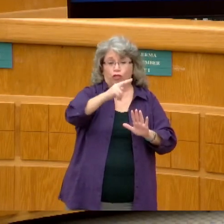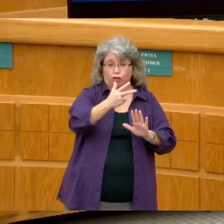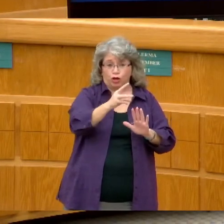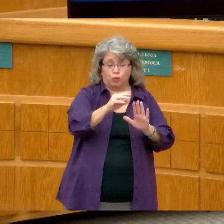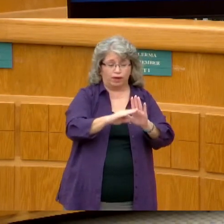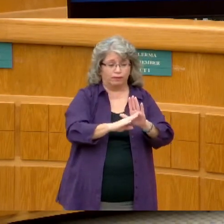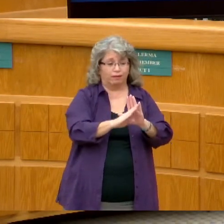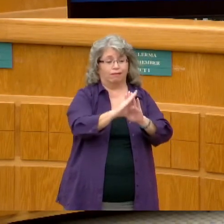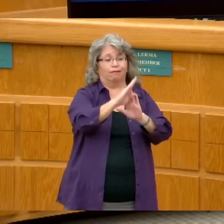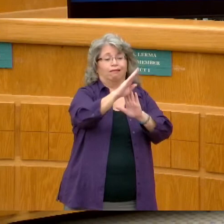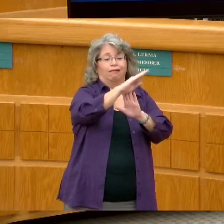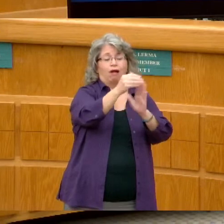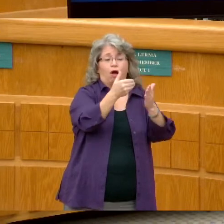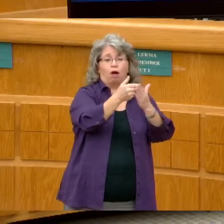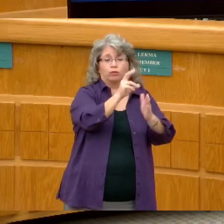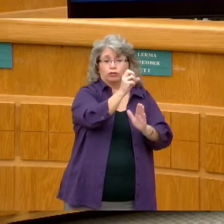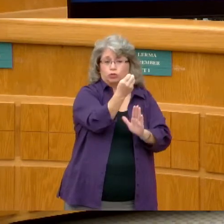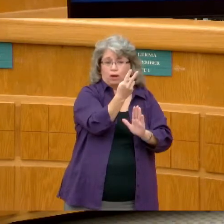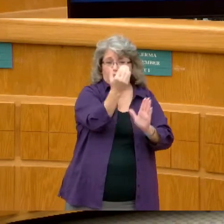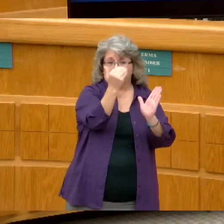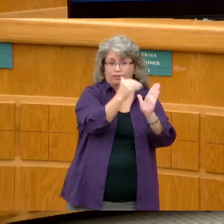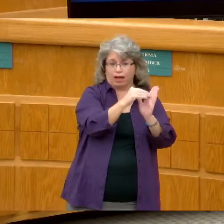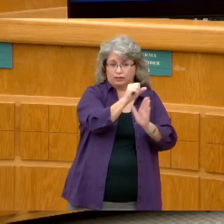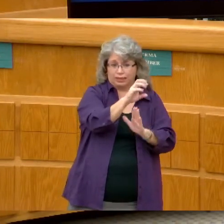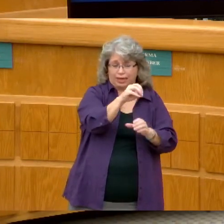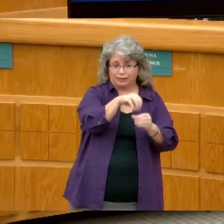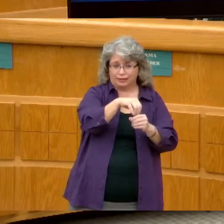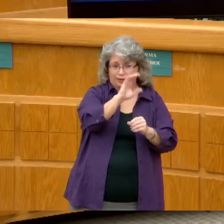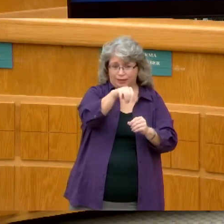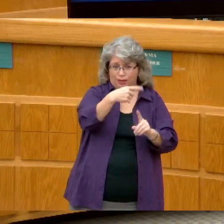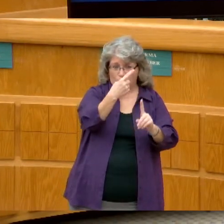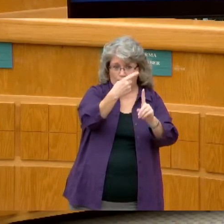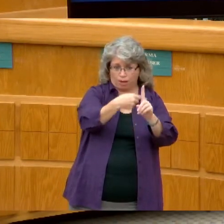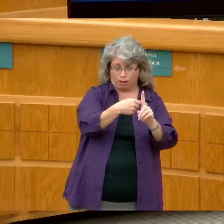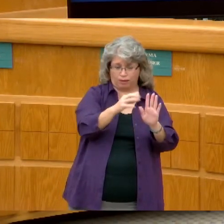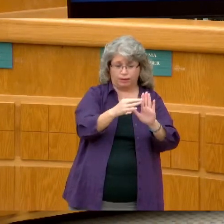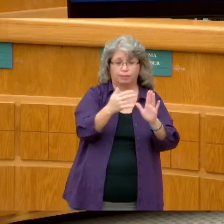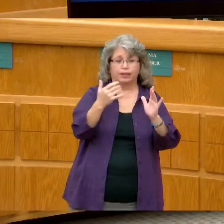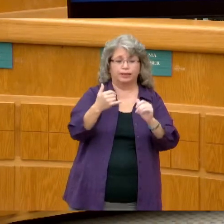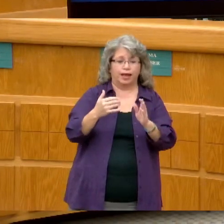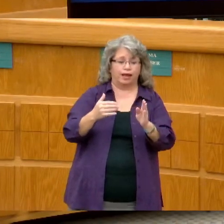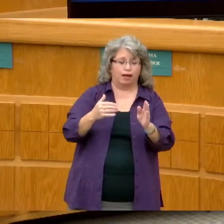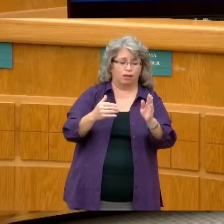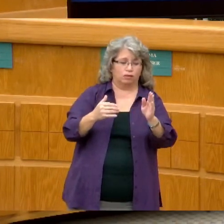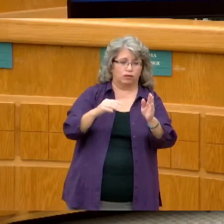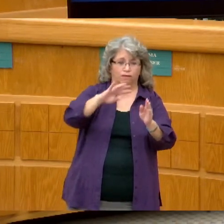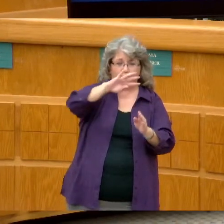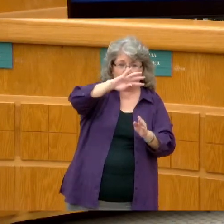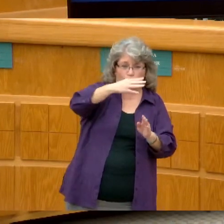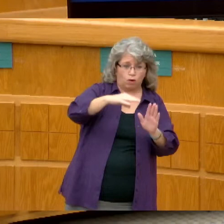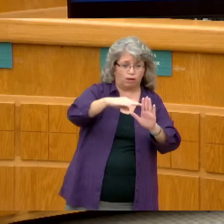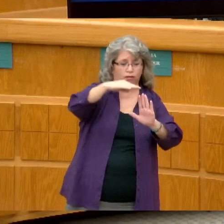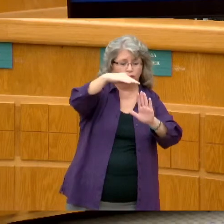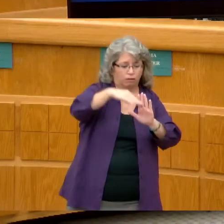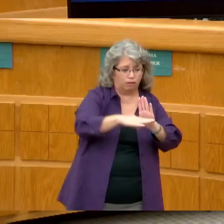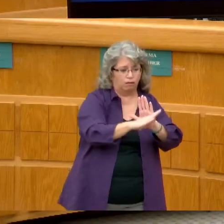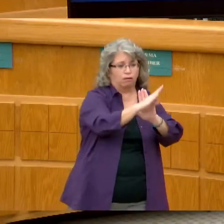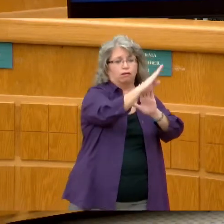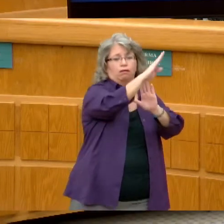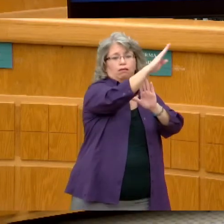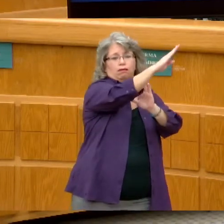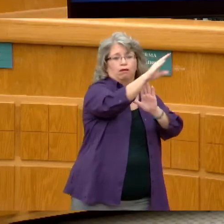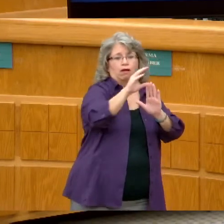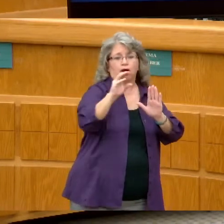almost 12,000 cases in that 1 month, and now in January, in this fourth wave, the Omicron wave,